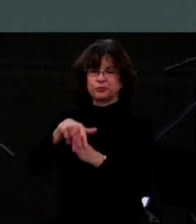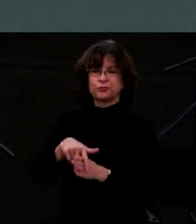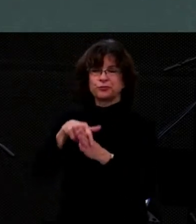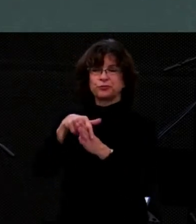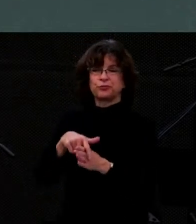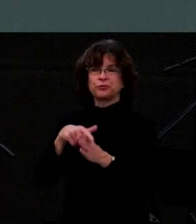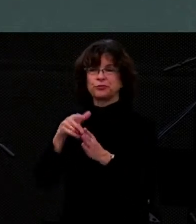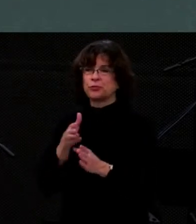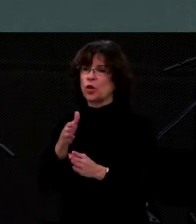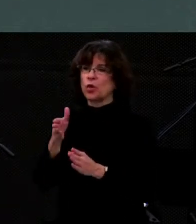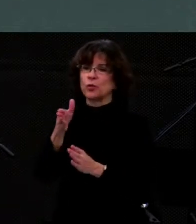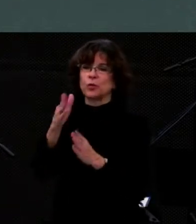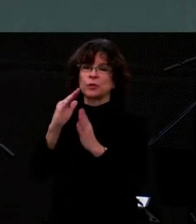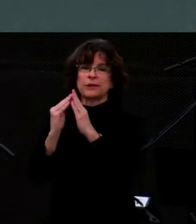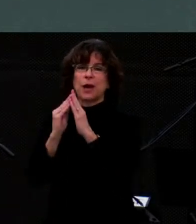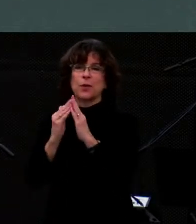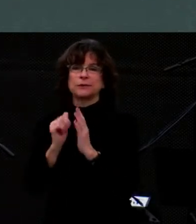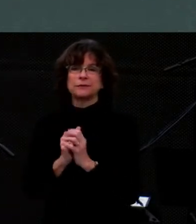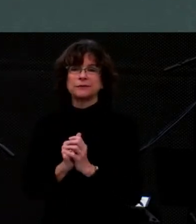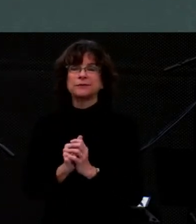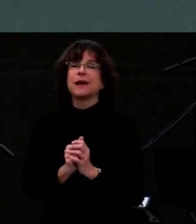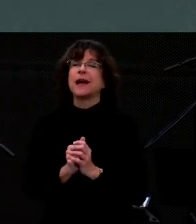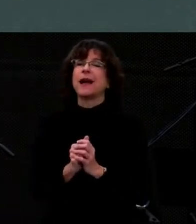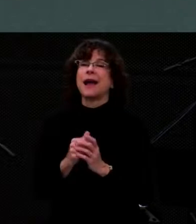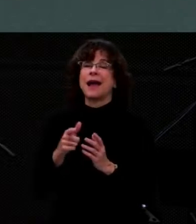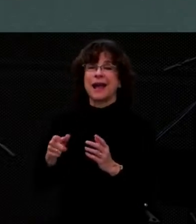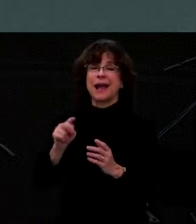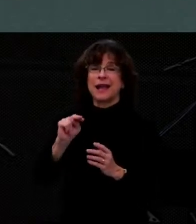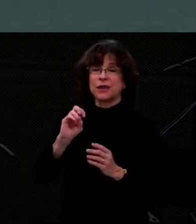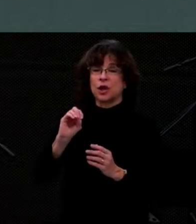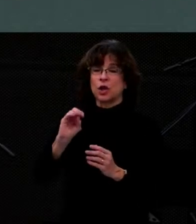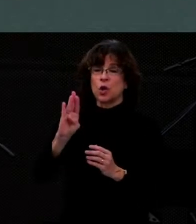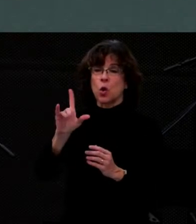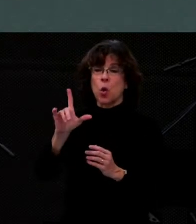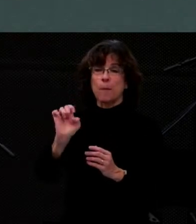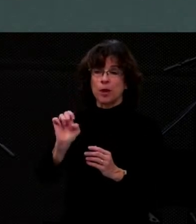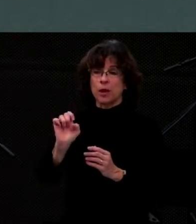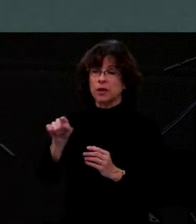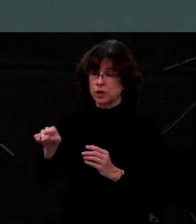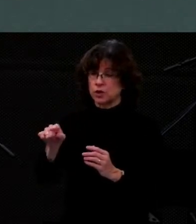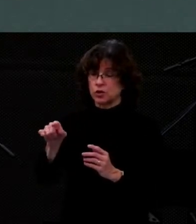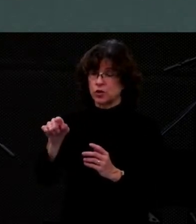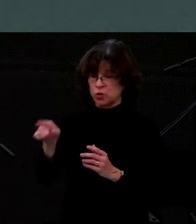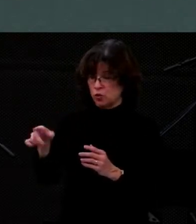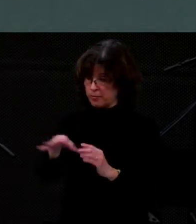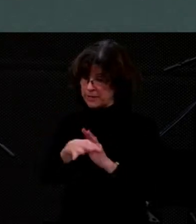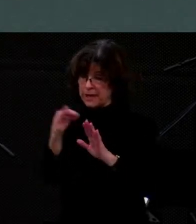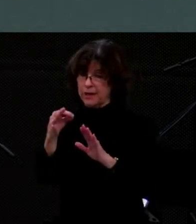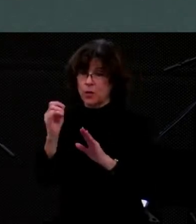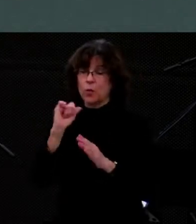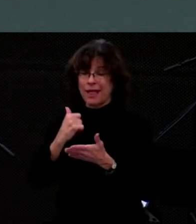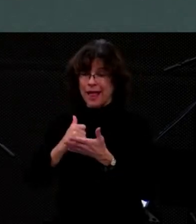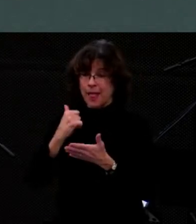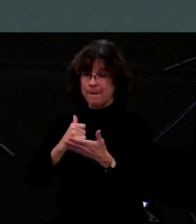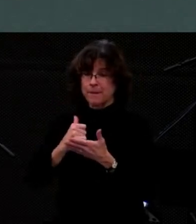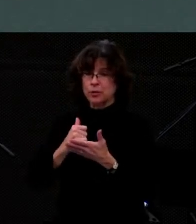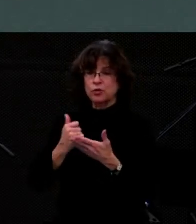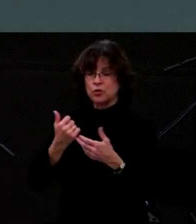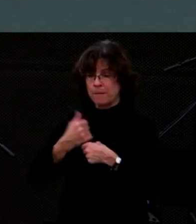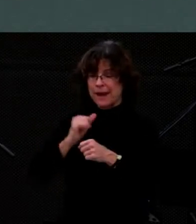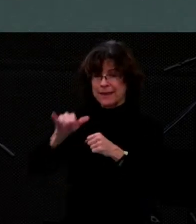one of the nobles take on the posture of a servant and dress this person.